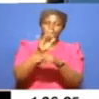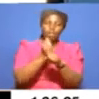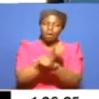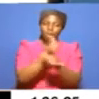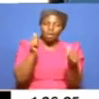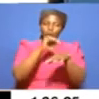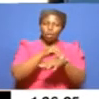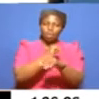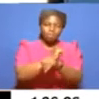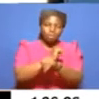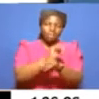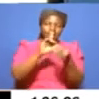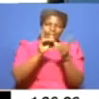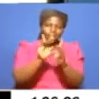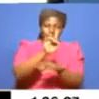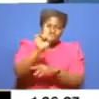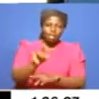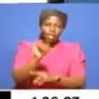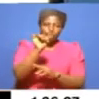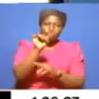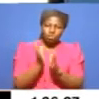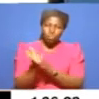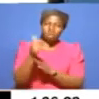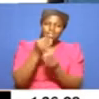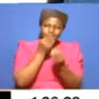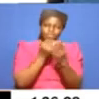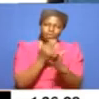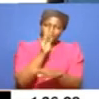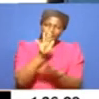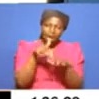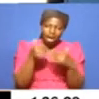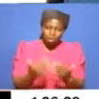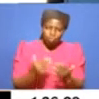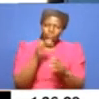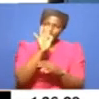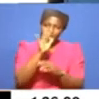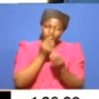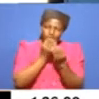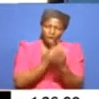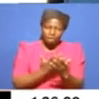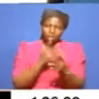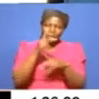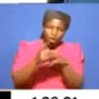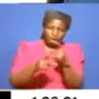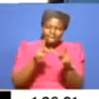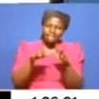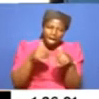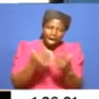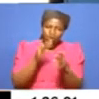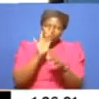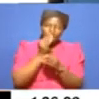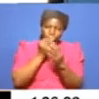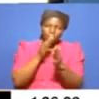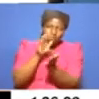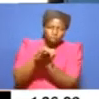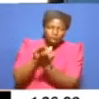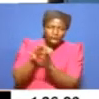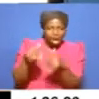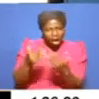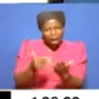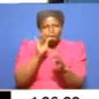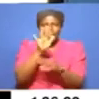is concerned? How do you collect your information? How is your information processed? How is the information stored? How is your